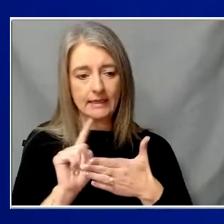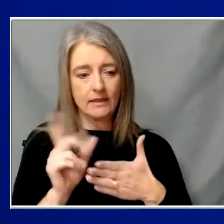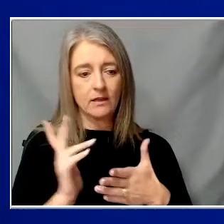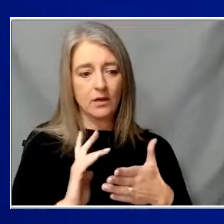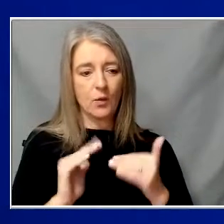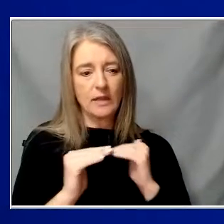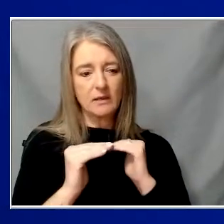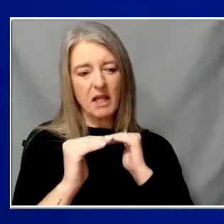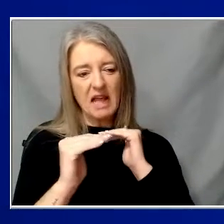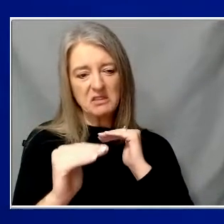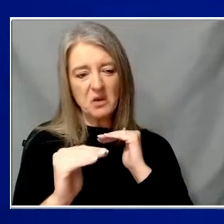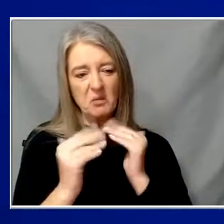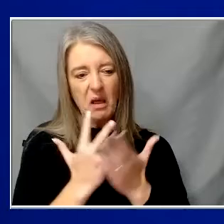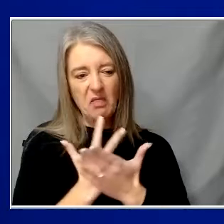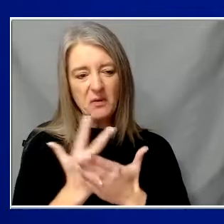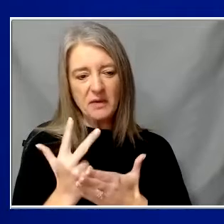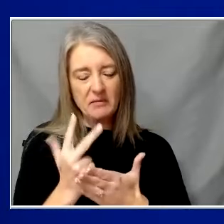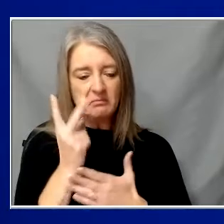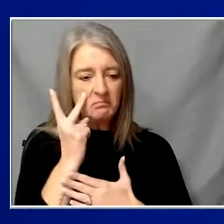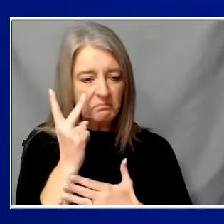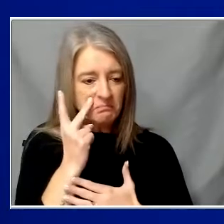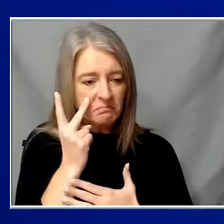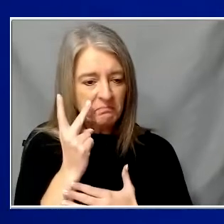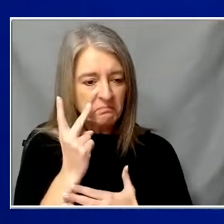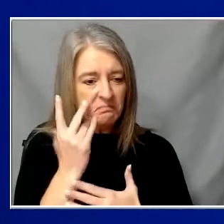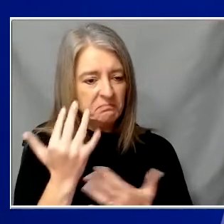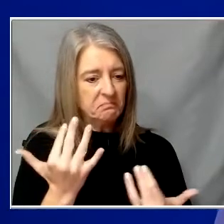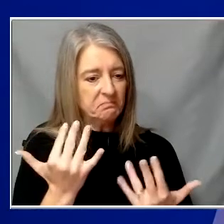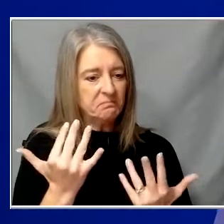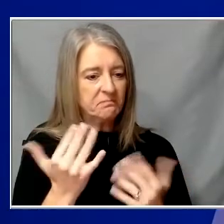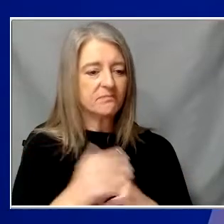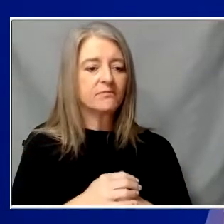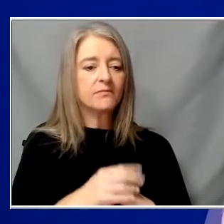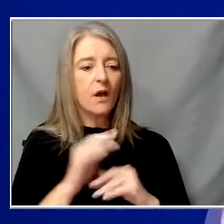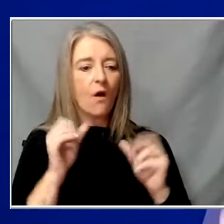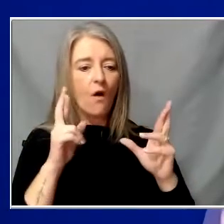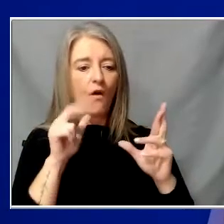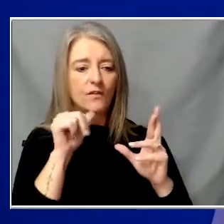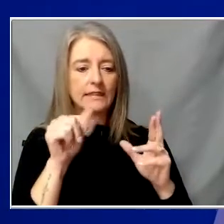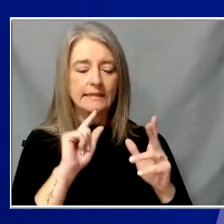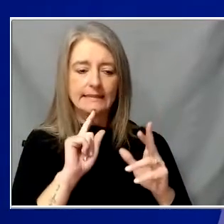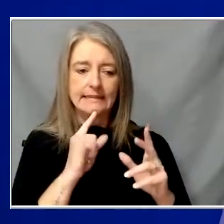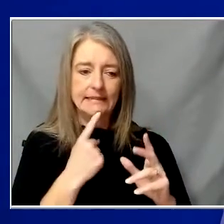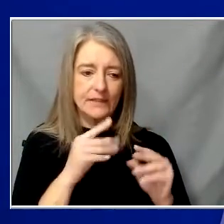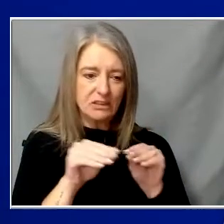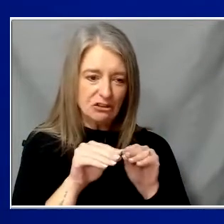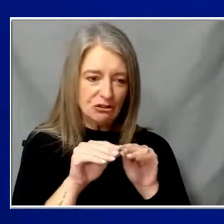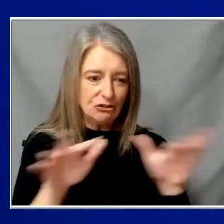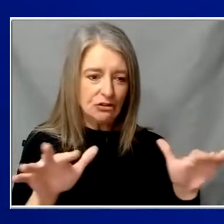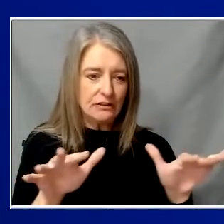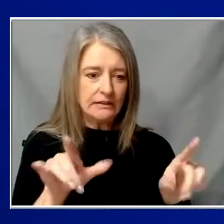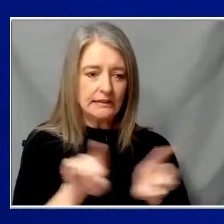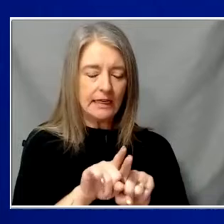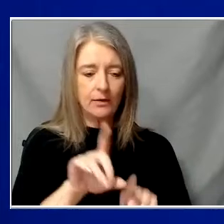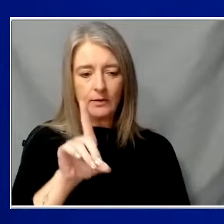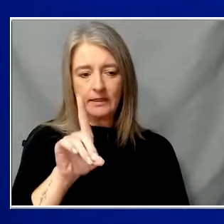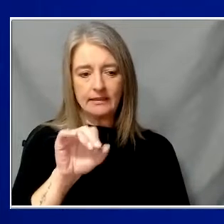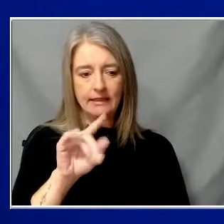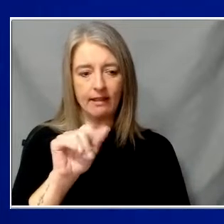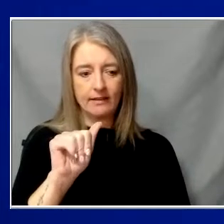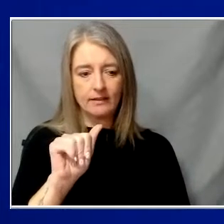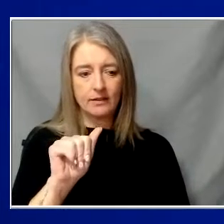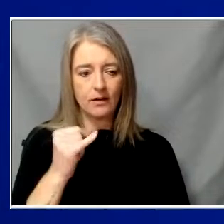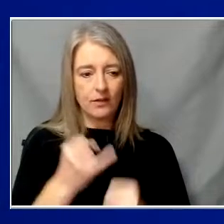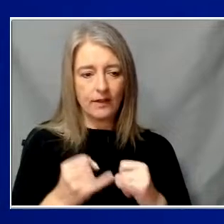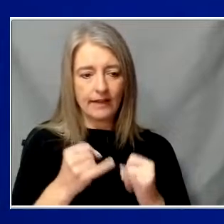3 weeks. So we'll just kind of wait to see how that goes. Hopefully there won't be a significant surge like there was with Delta or even this last Omicron surge that